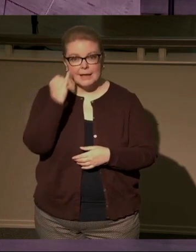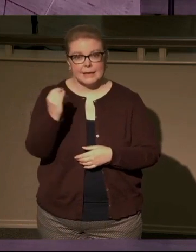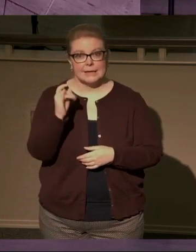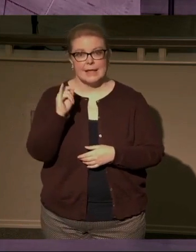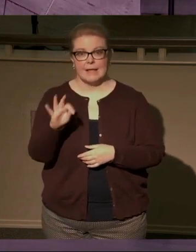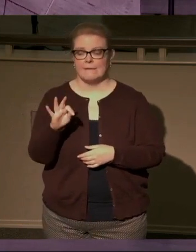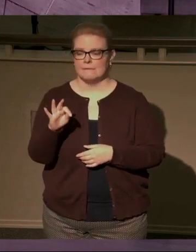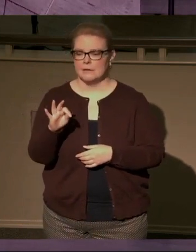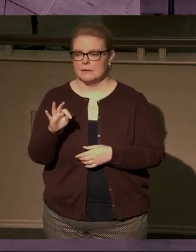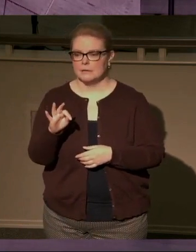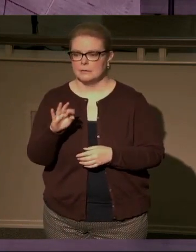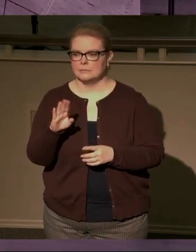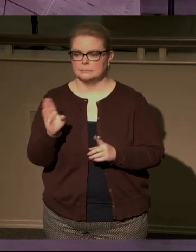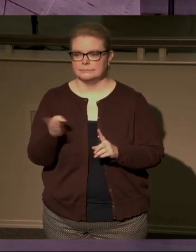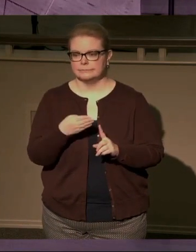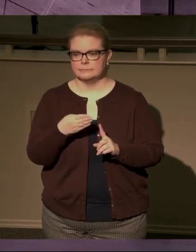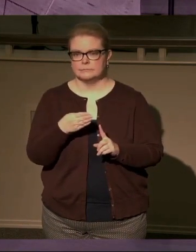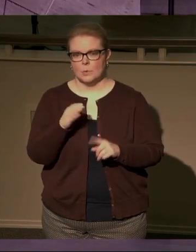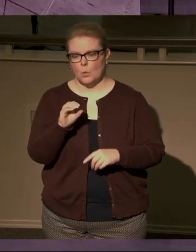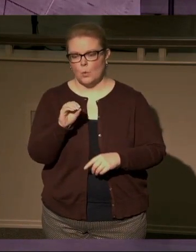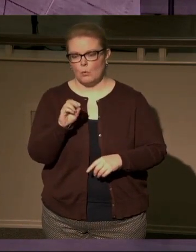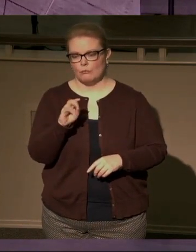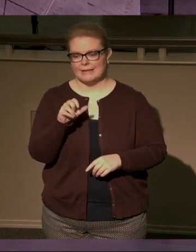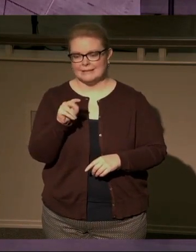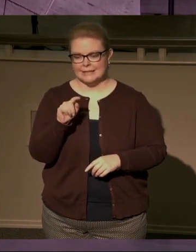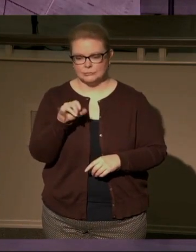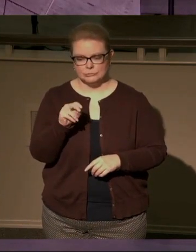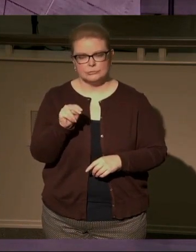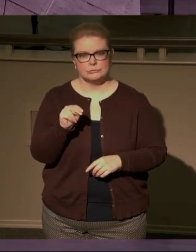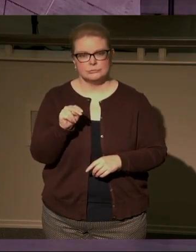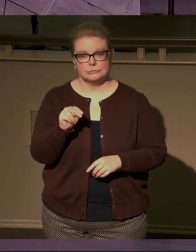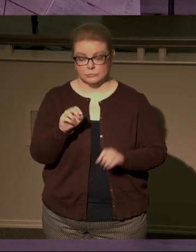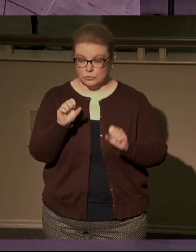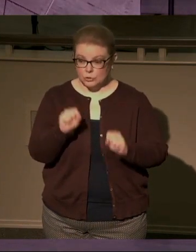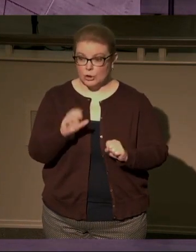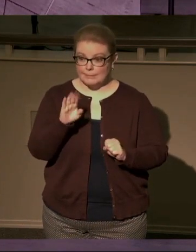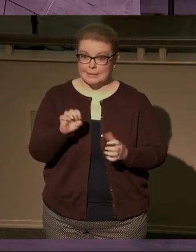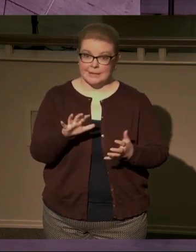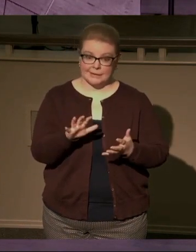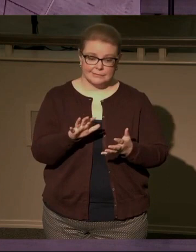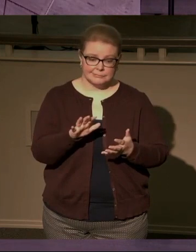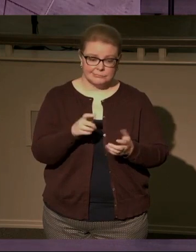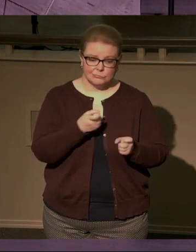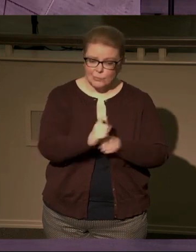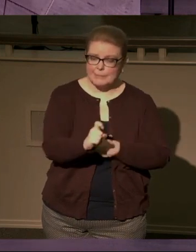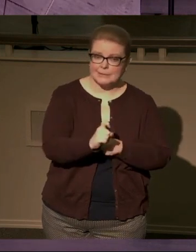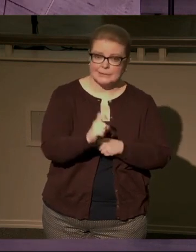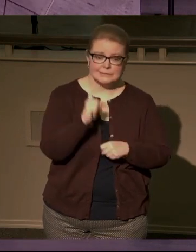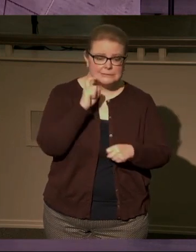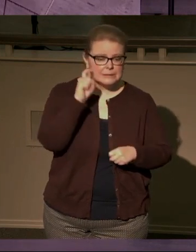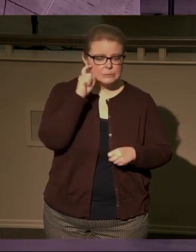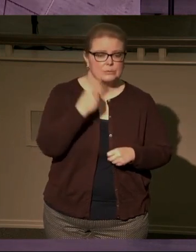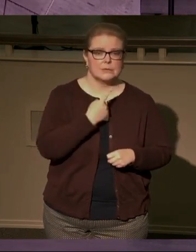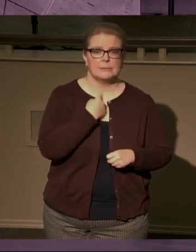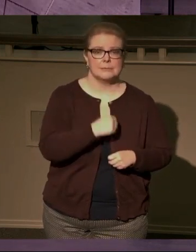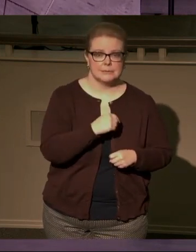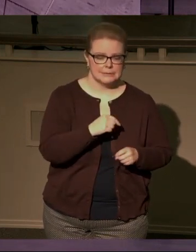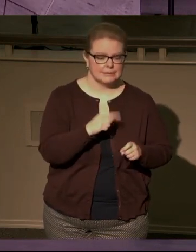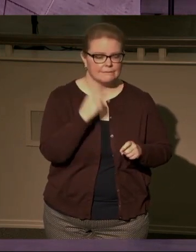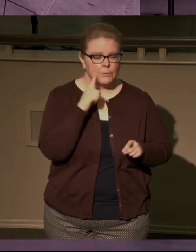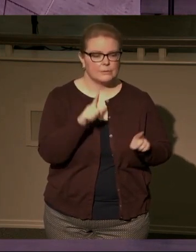orientation. There can be corrupted sexual appetite, same-sex